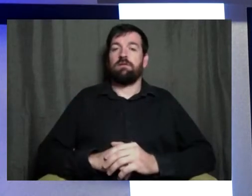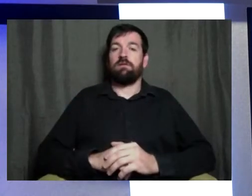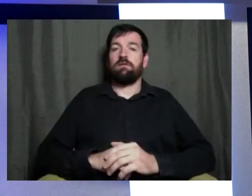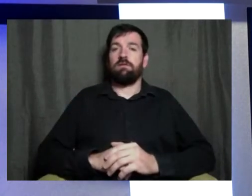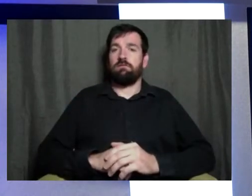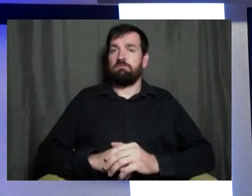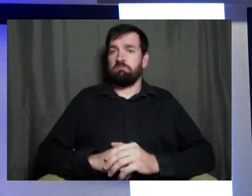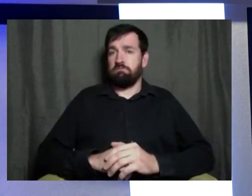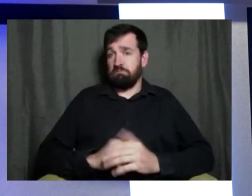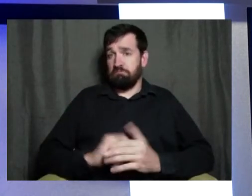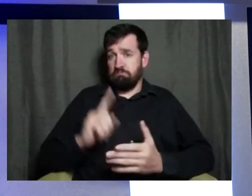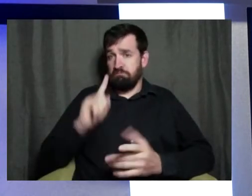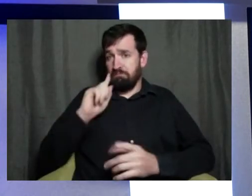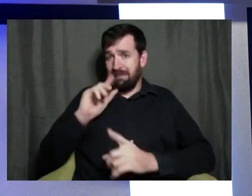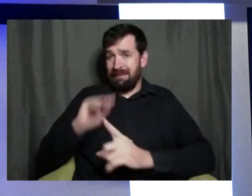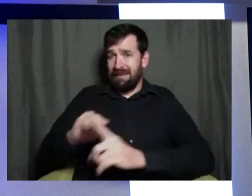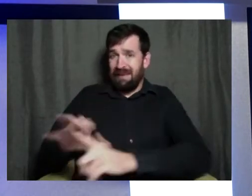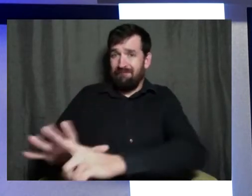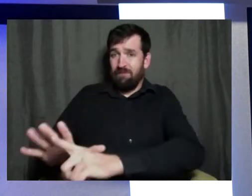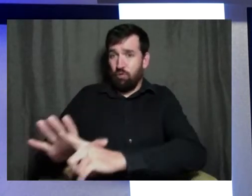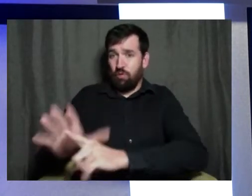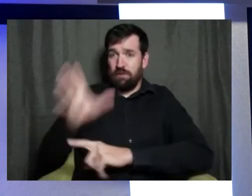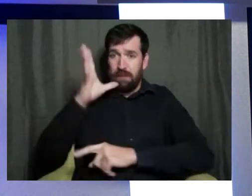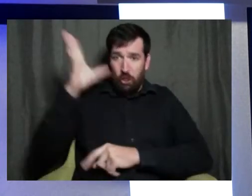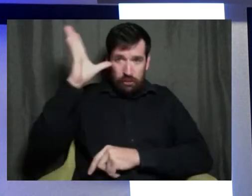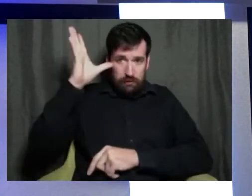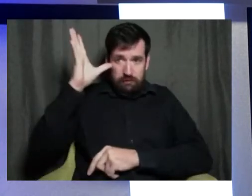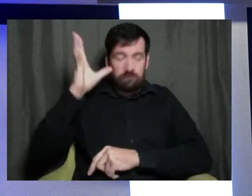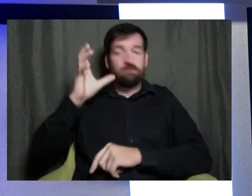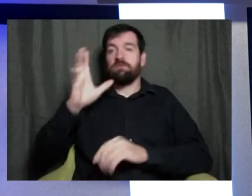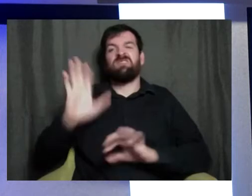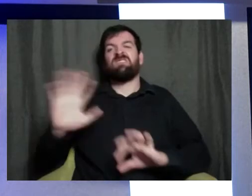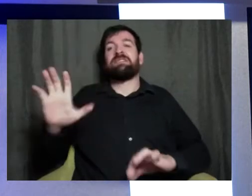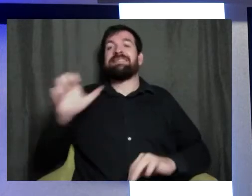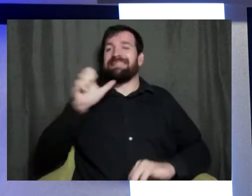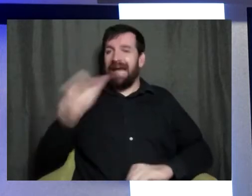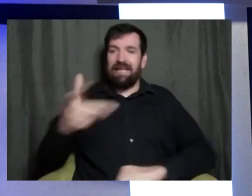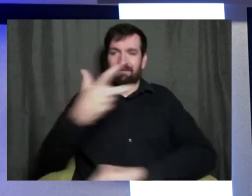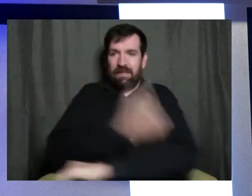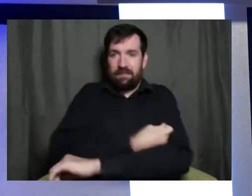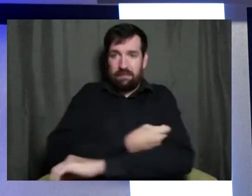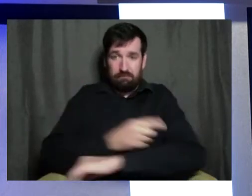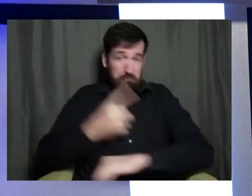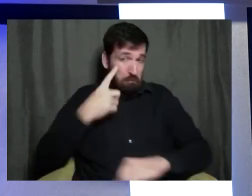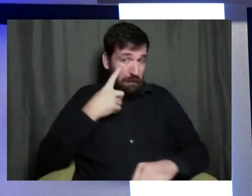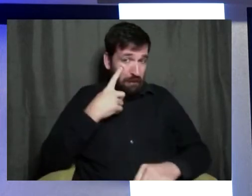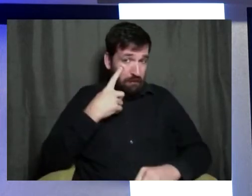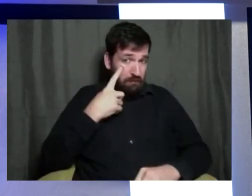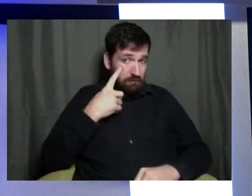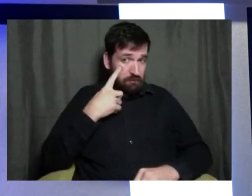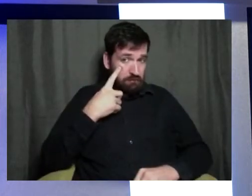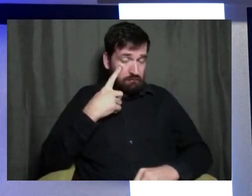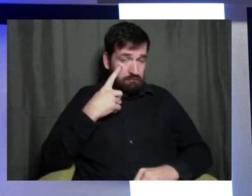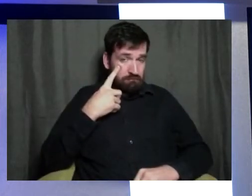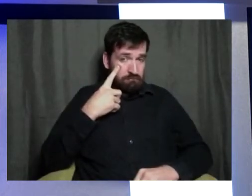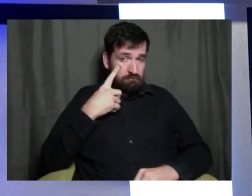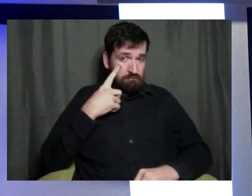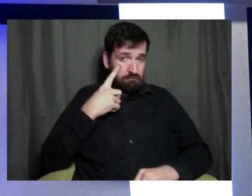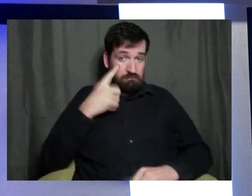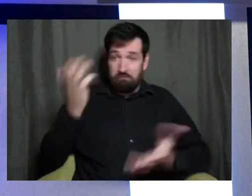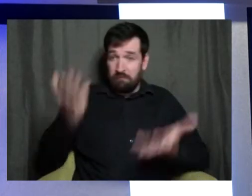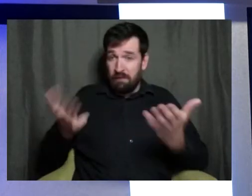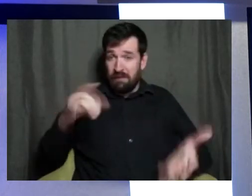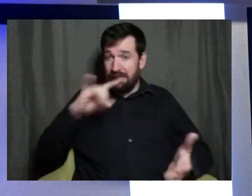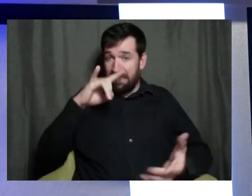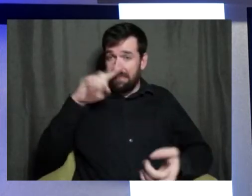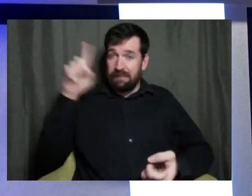be influencing parents to decide not to get the vaccine? Maybe they're just not as eager. Yeah. Maybe kids aren't as high